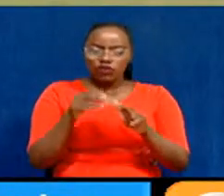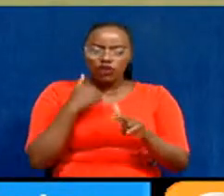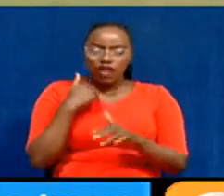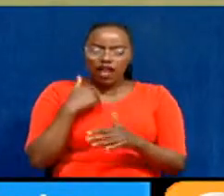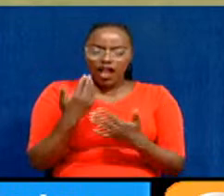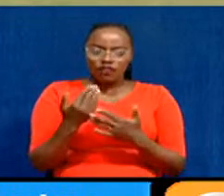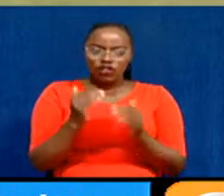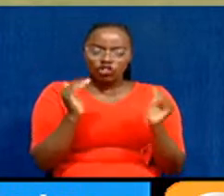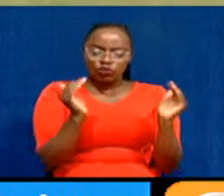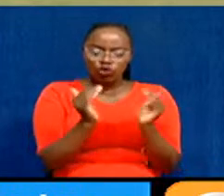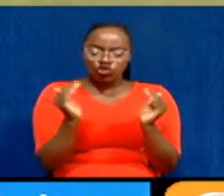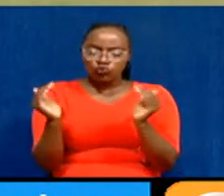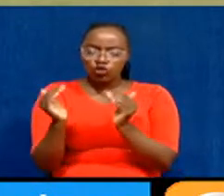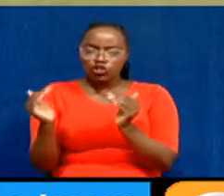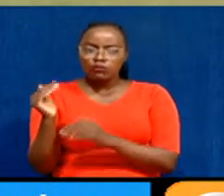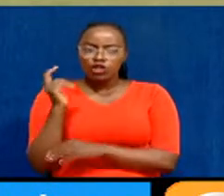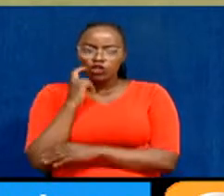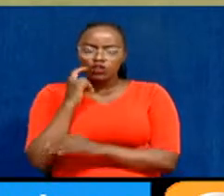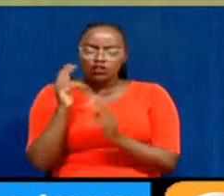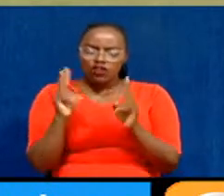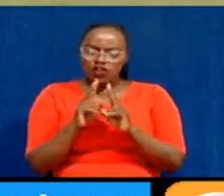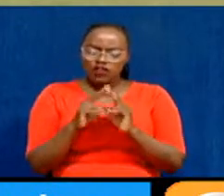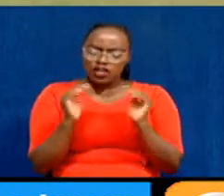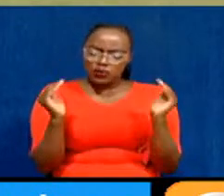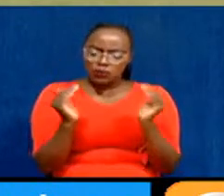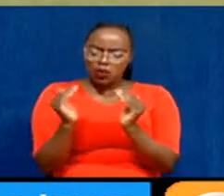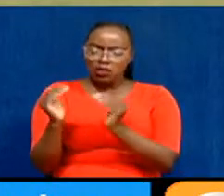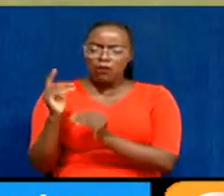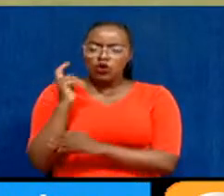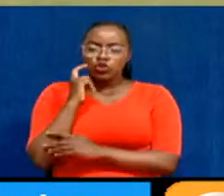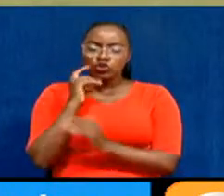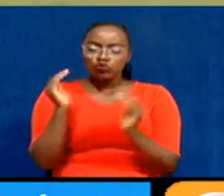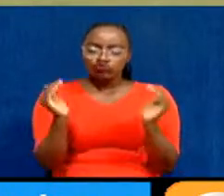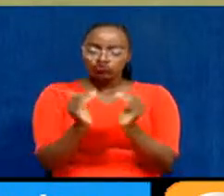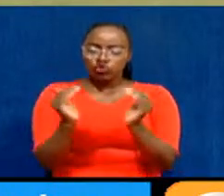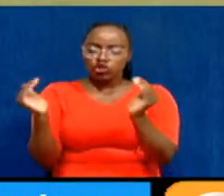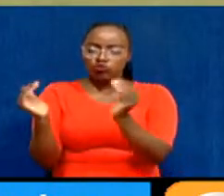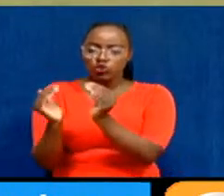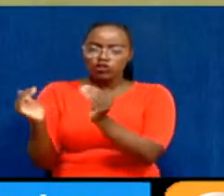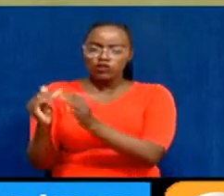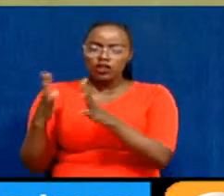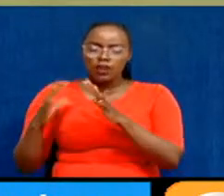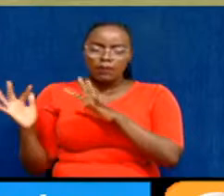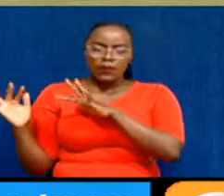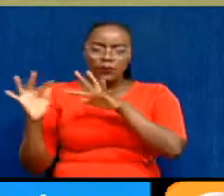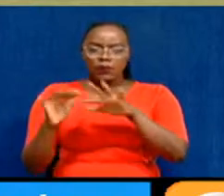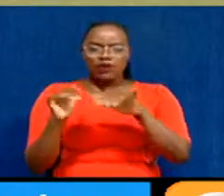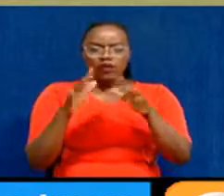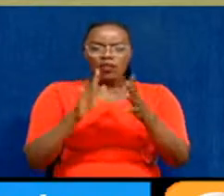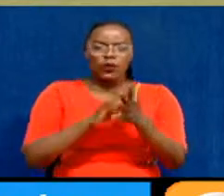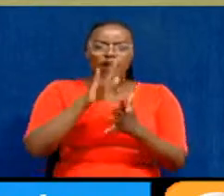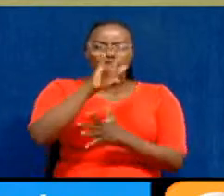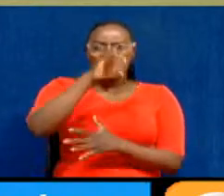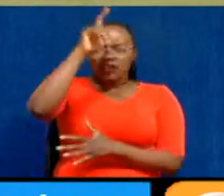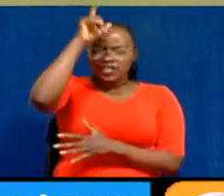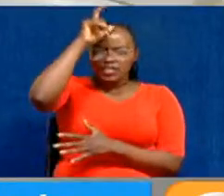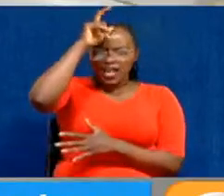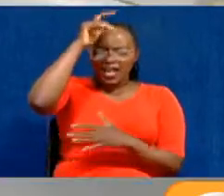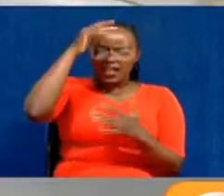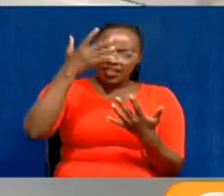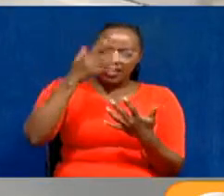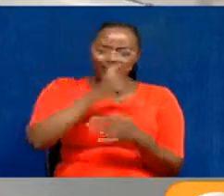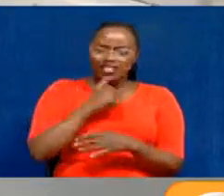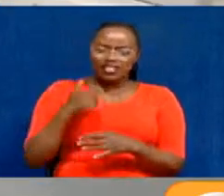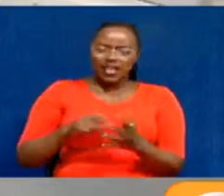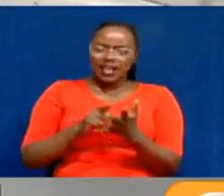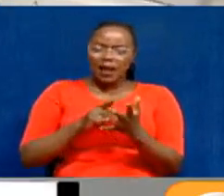these little shops. Cubicles, right. Cubicles all over the place. They just... People were going to Turkey and China and bringing